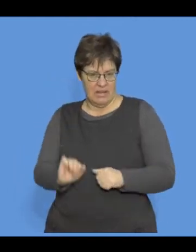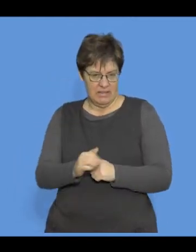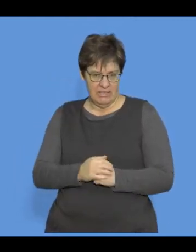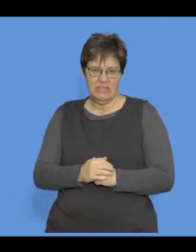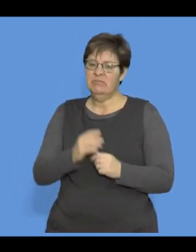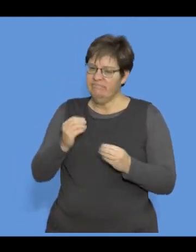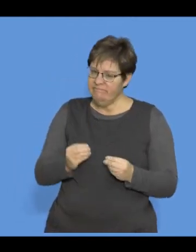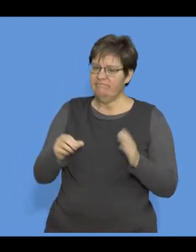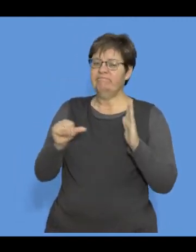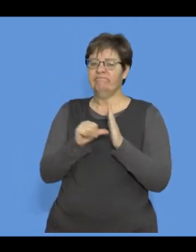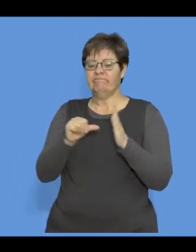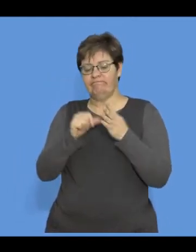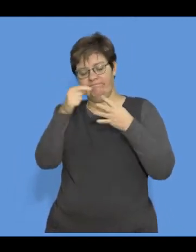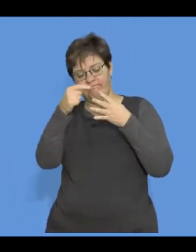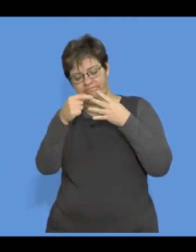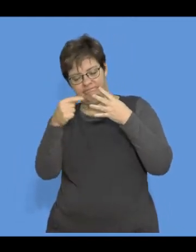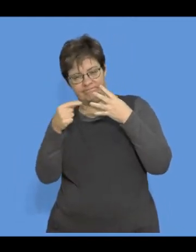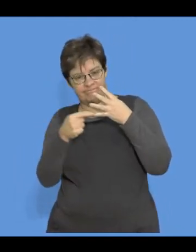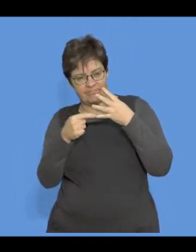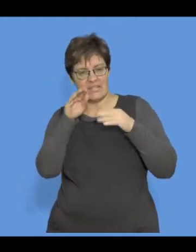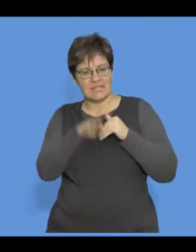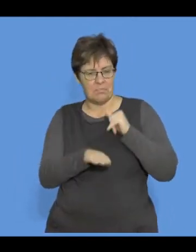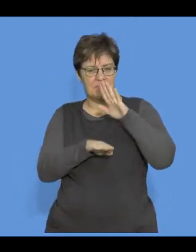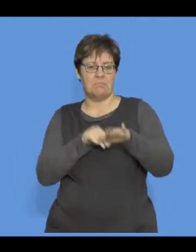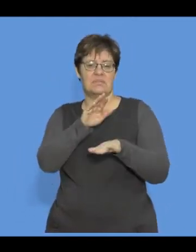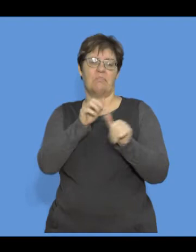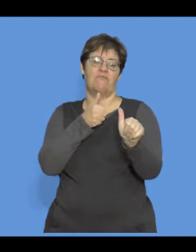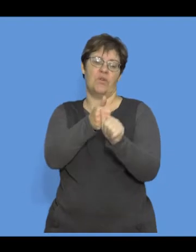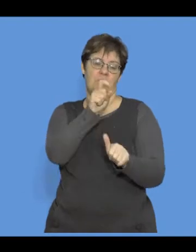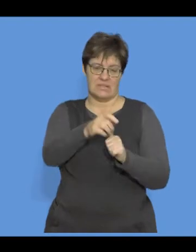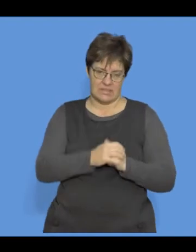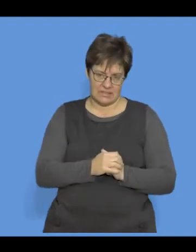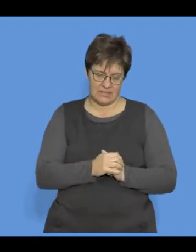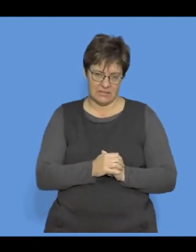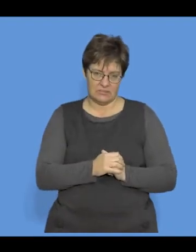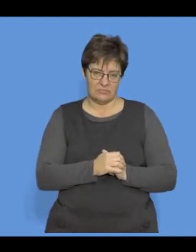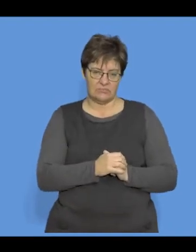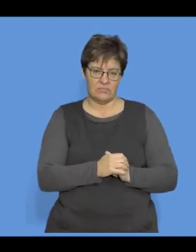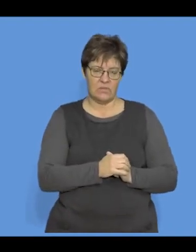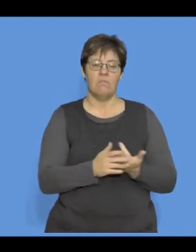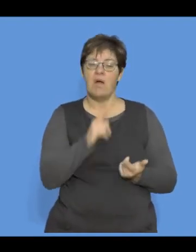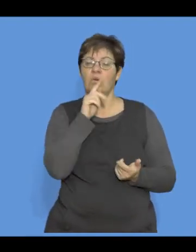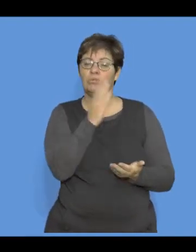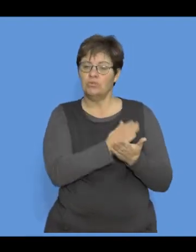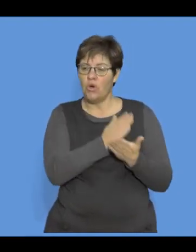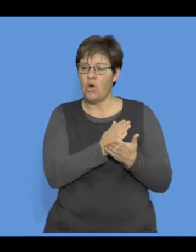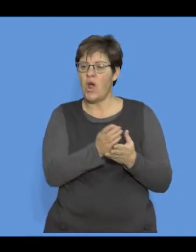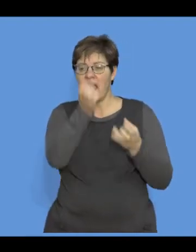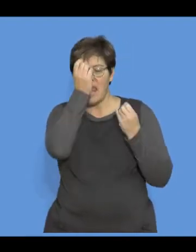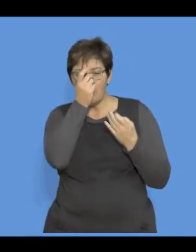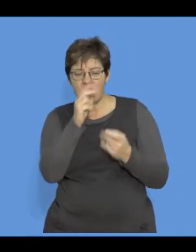are some critical thinking steps that we go through. To make our information real, we collect